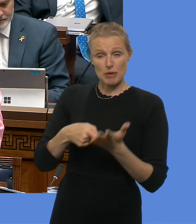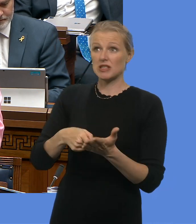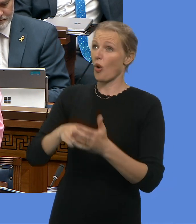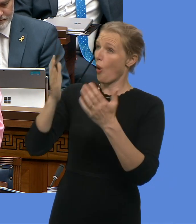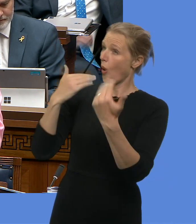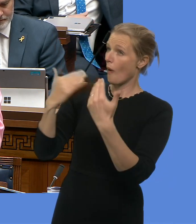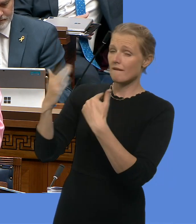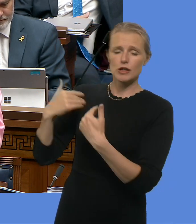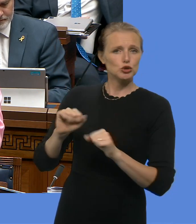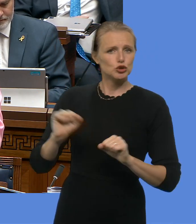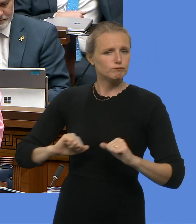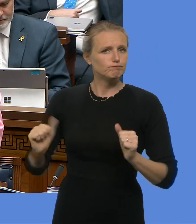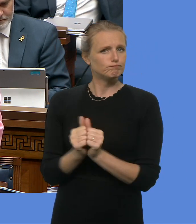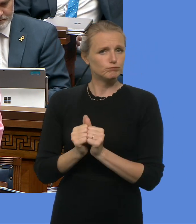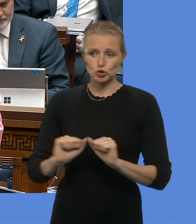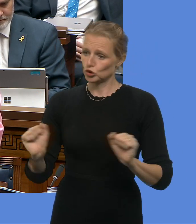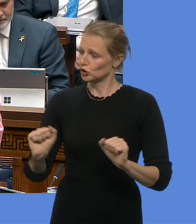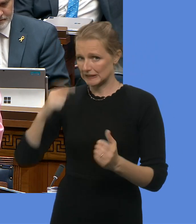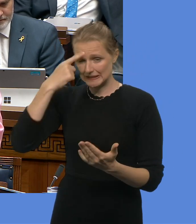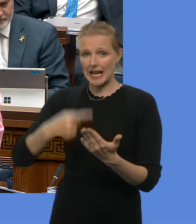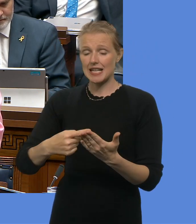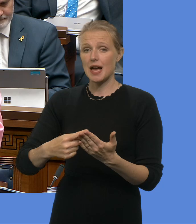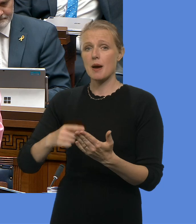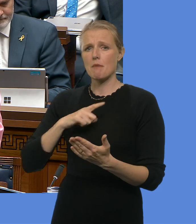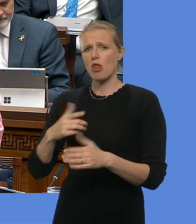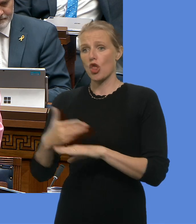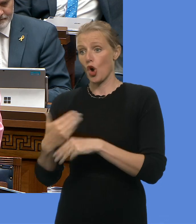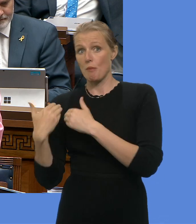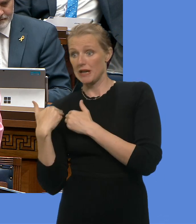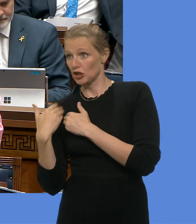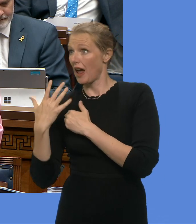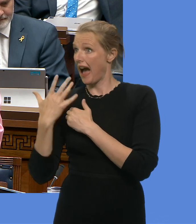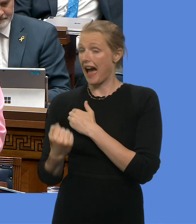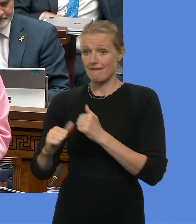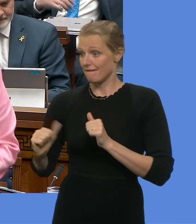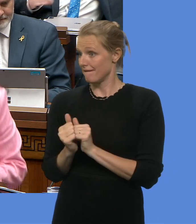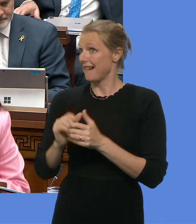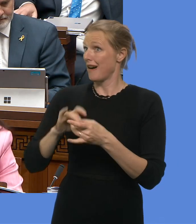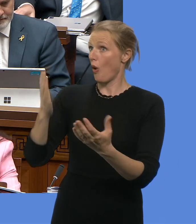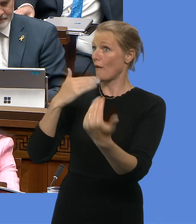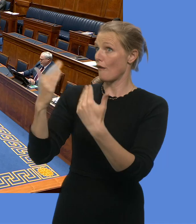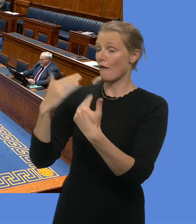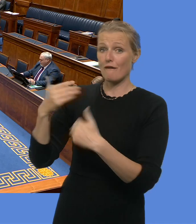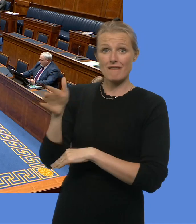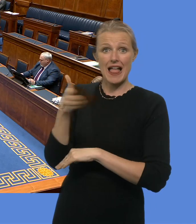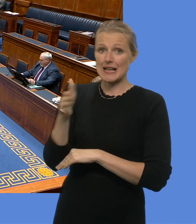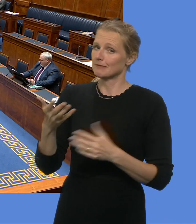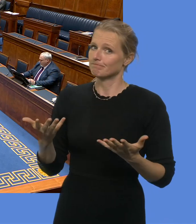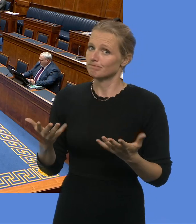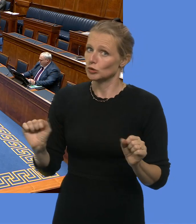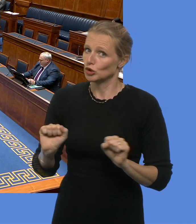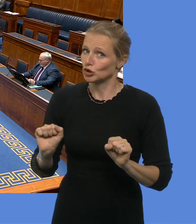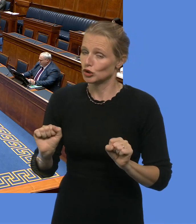the FICT Commission, but of course the FICT Commission themselves did not have consensus around that recommendation either. Matthew Till.